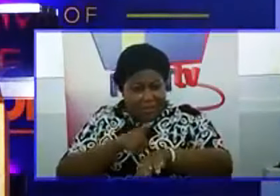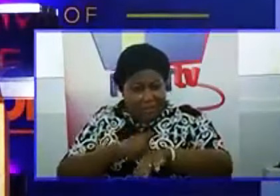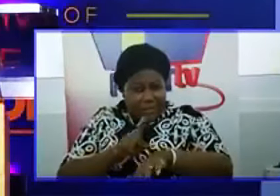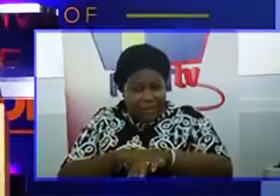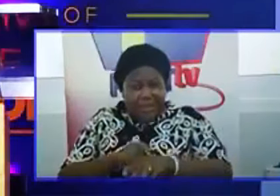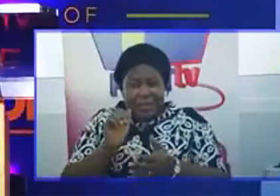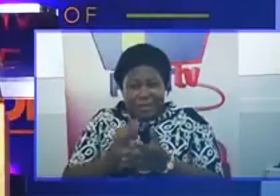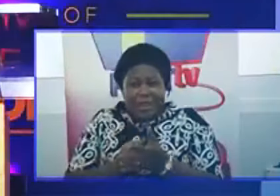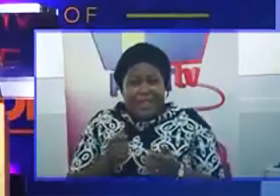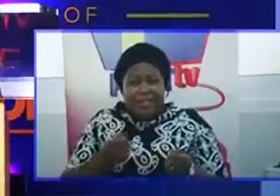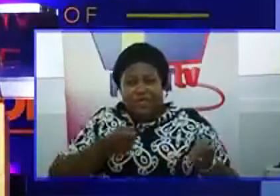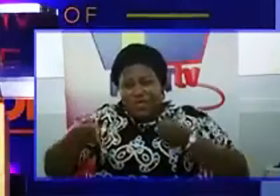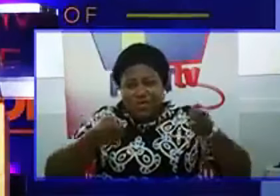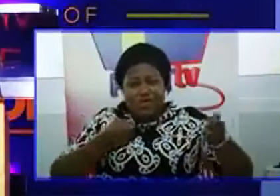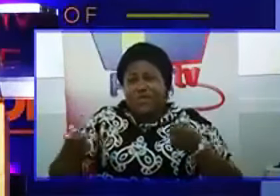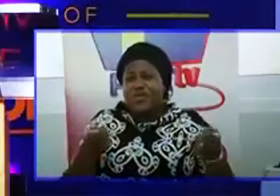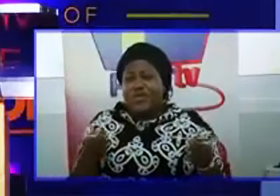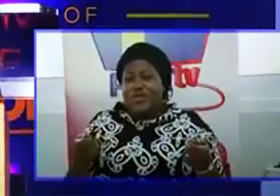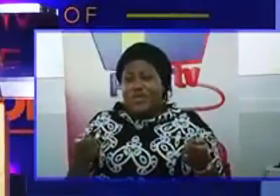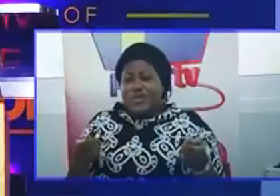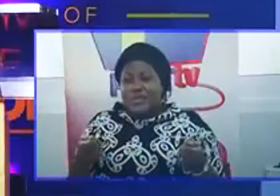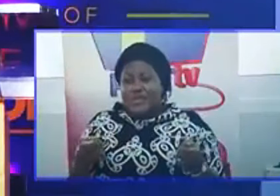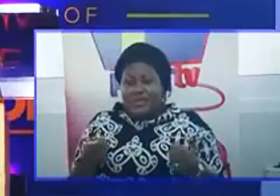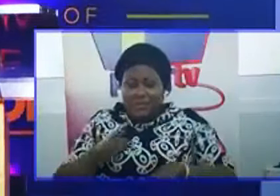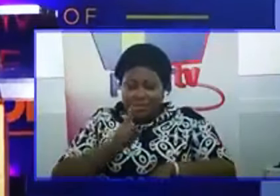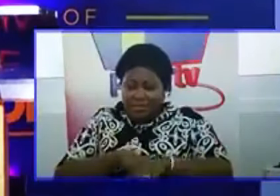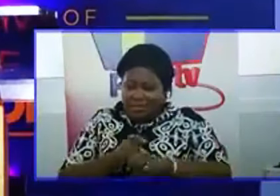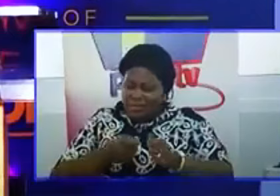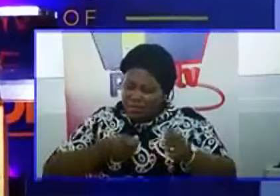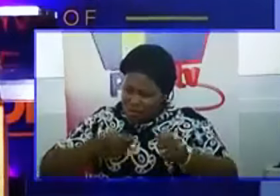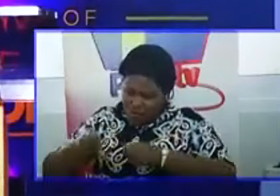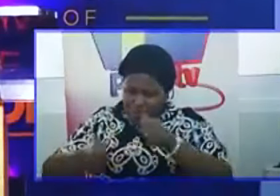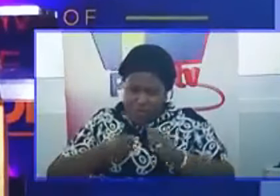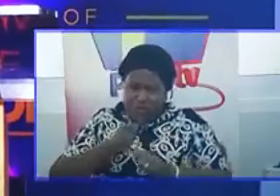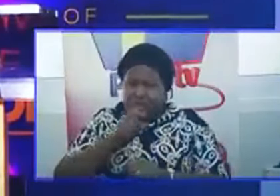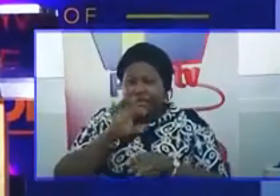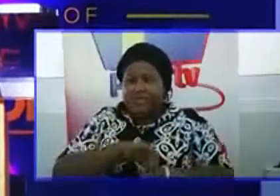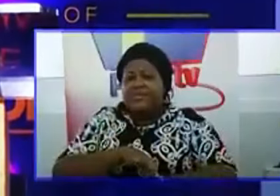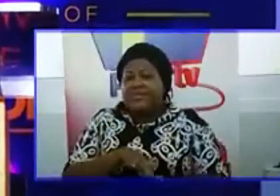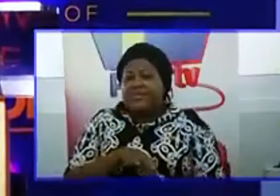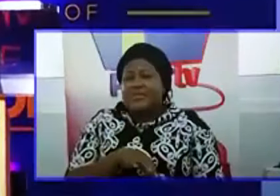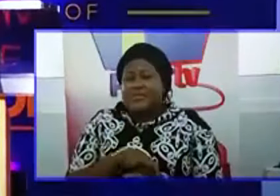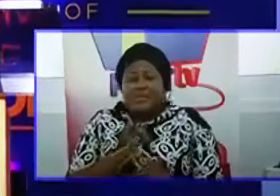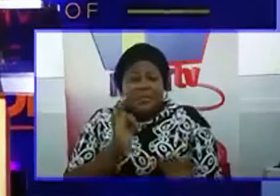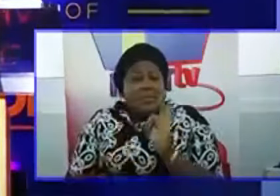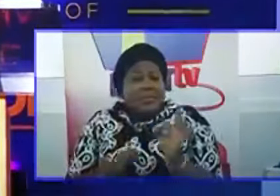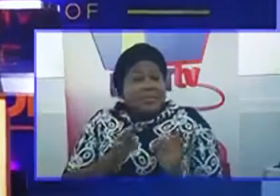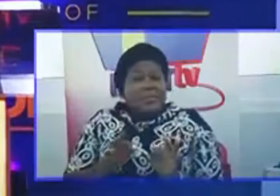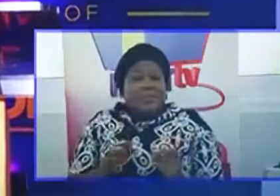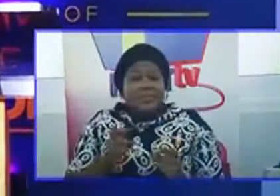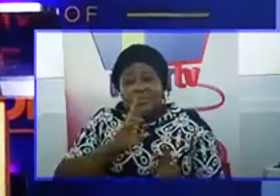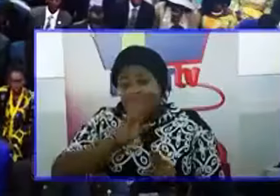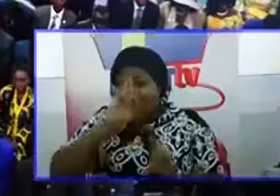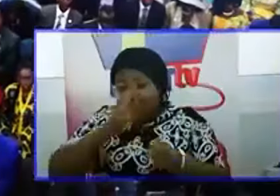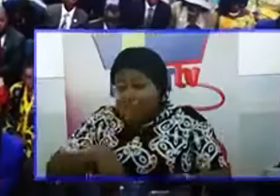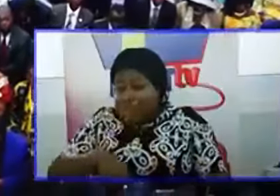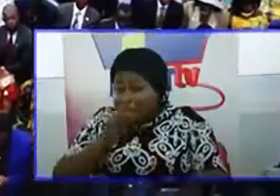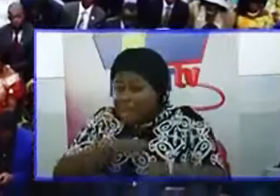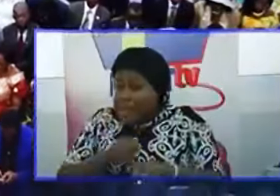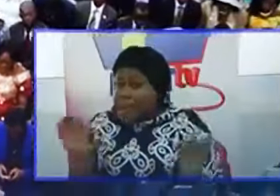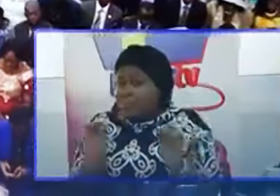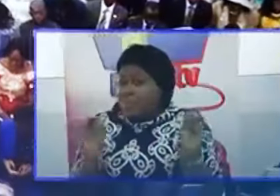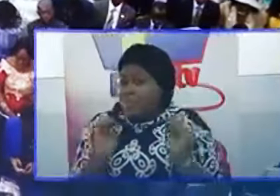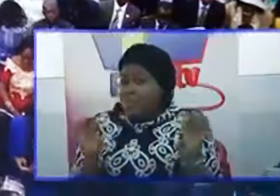Time is a governor. He is the mayor of the earth. See, if you don't respect time, you will live to